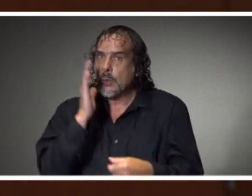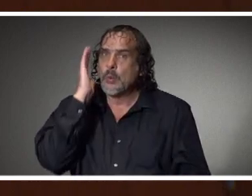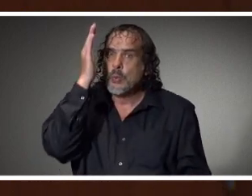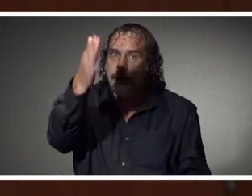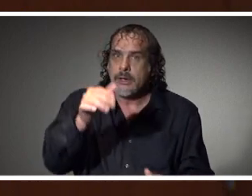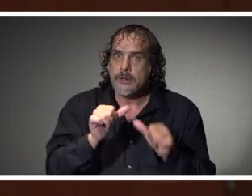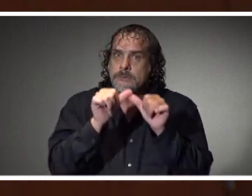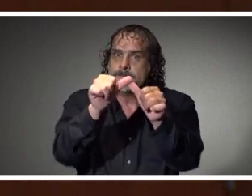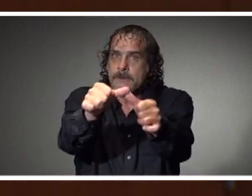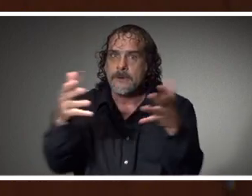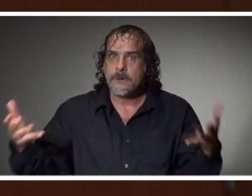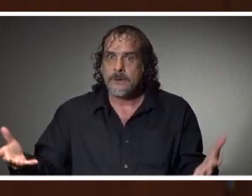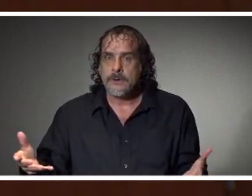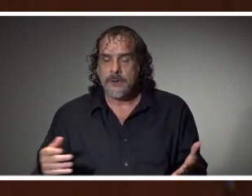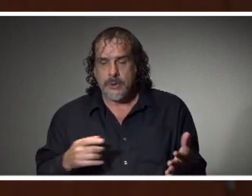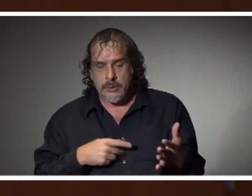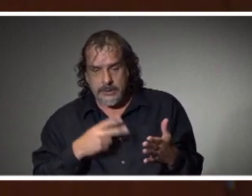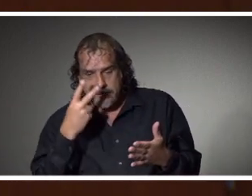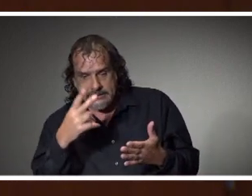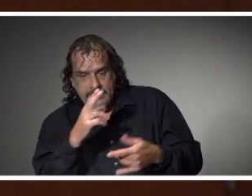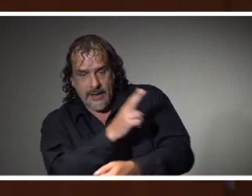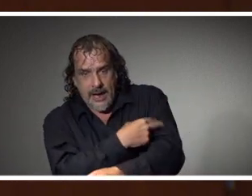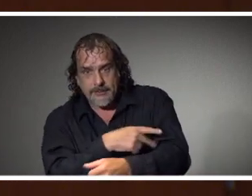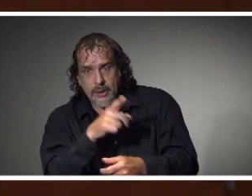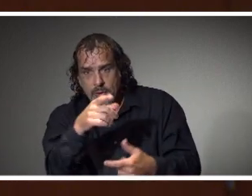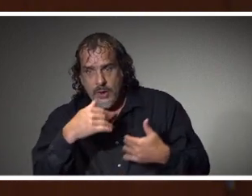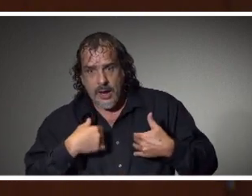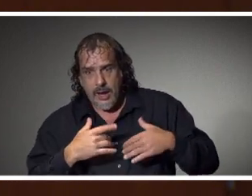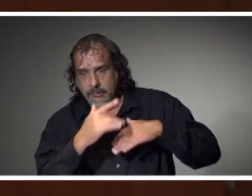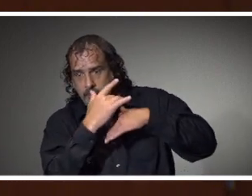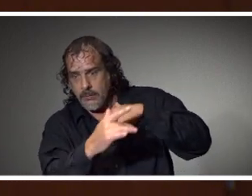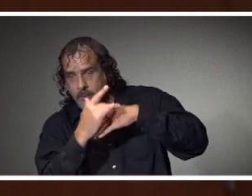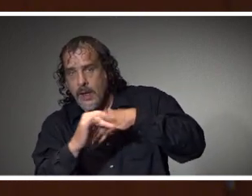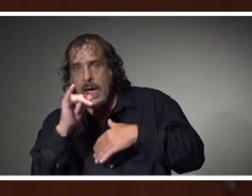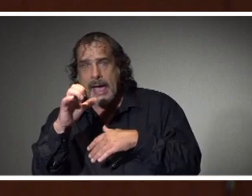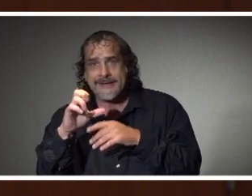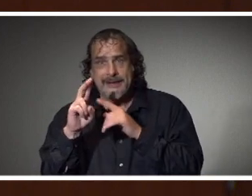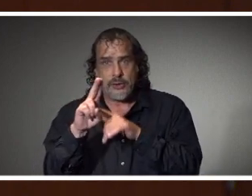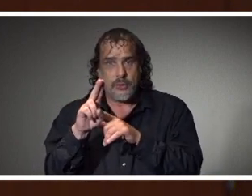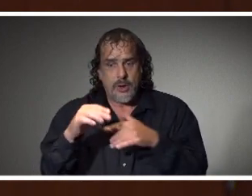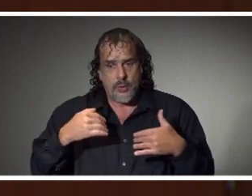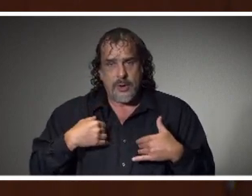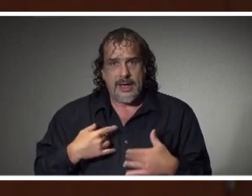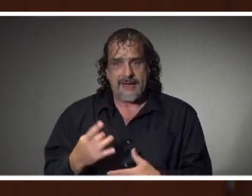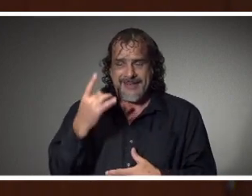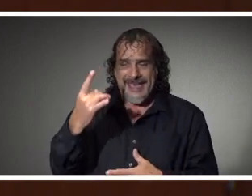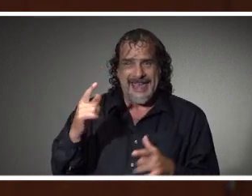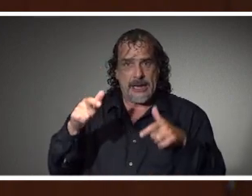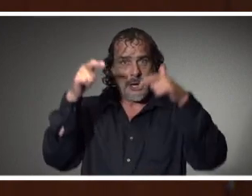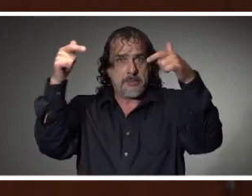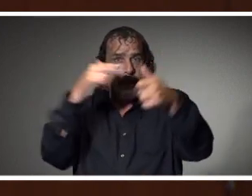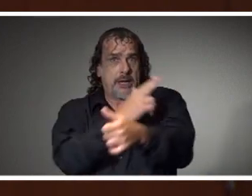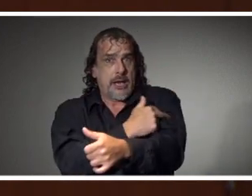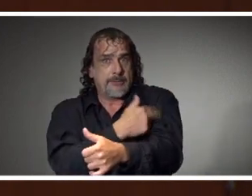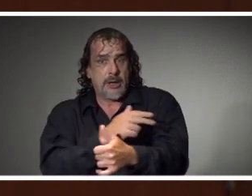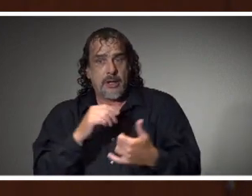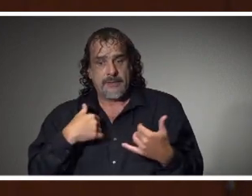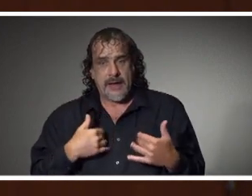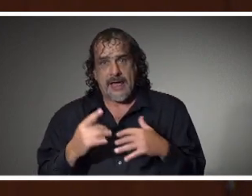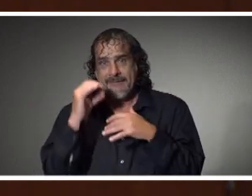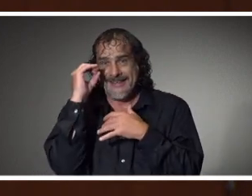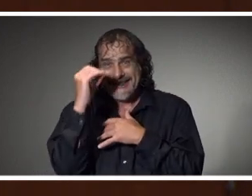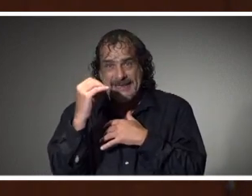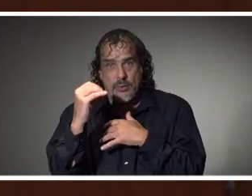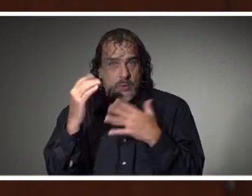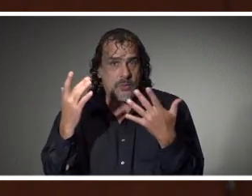number of facilities that have zero ICU beds, there are 8 major medical centers in Mississippi that currently have zero